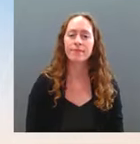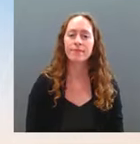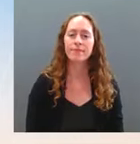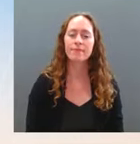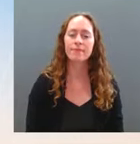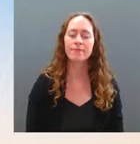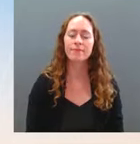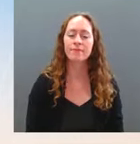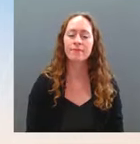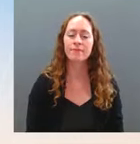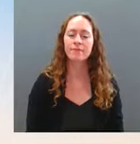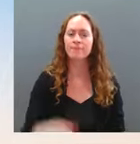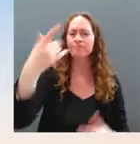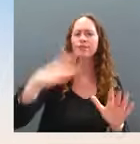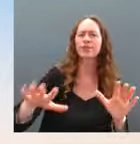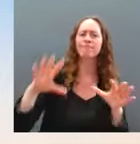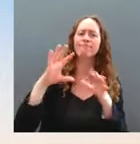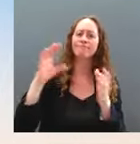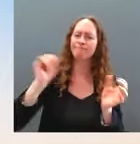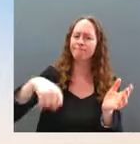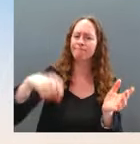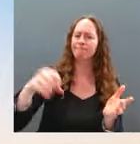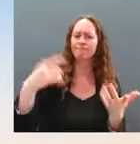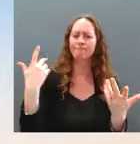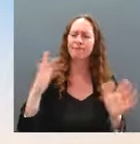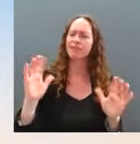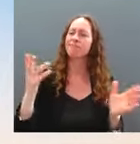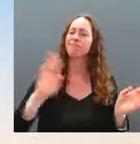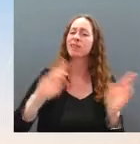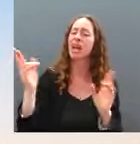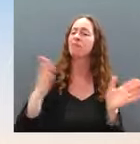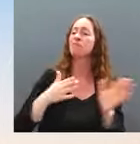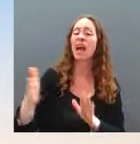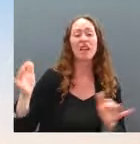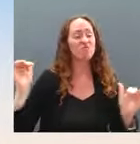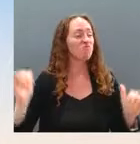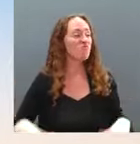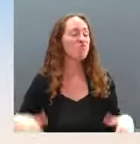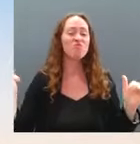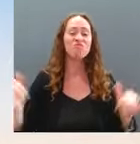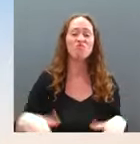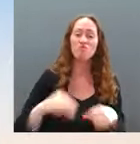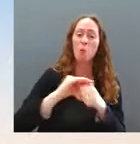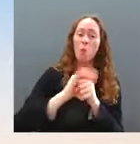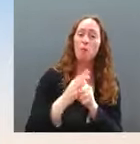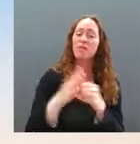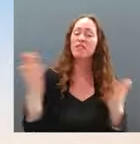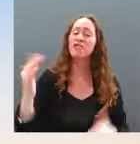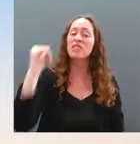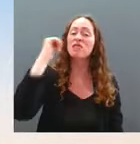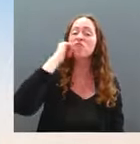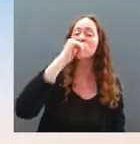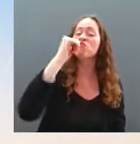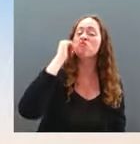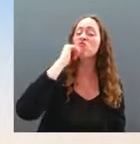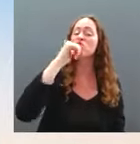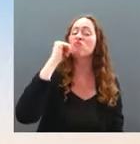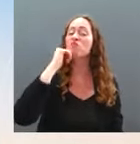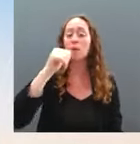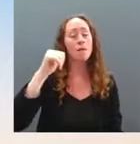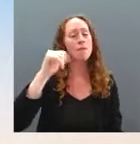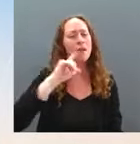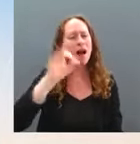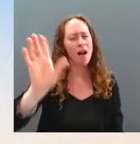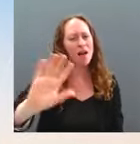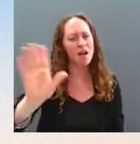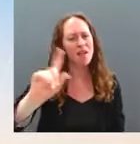end goal not to stop the spread anymore? Is it just to stop severe cases? Well, or again, are you still trying to stop the spread? Of